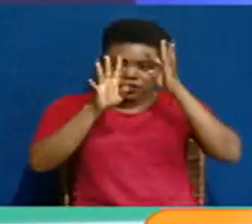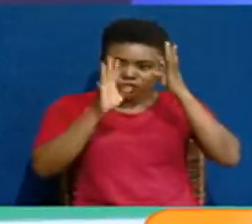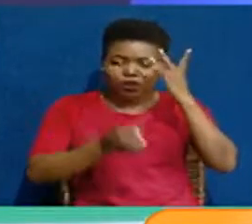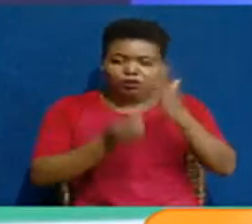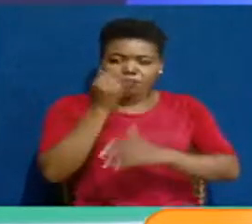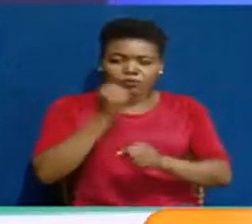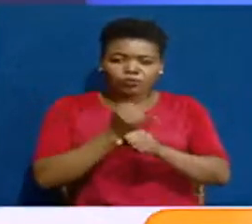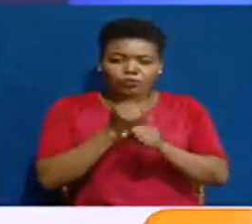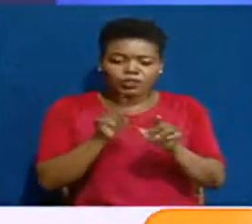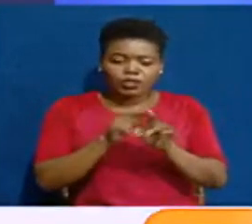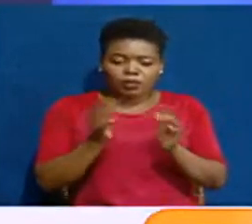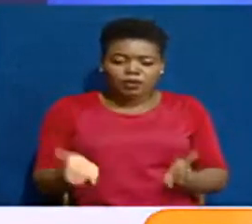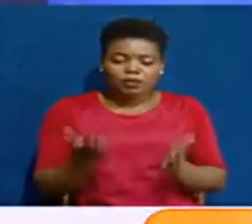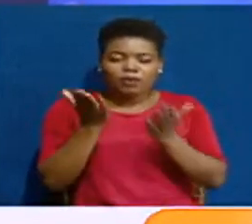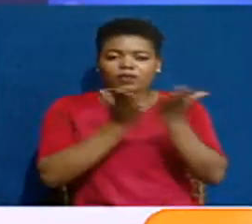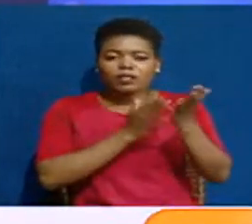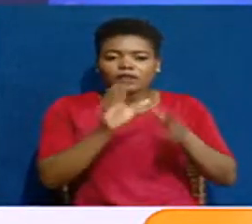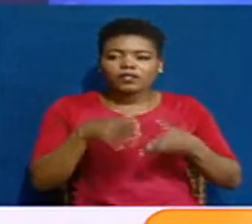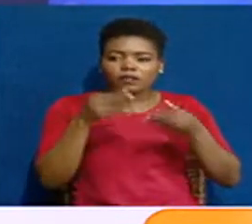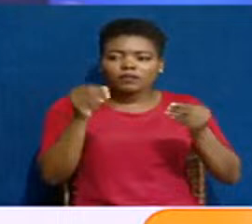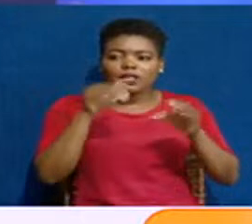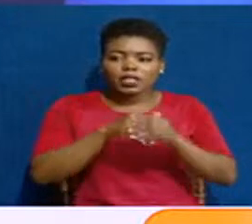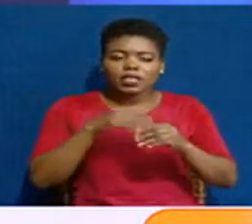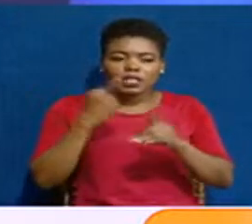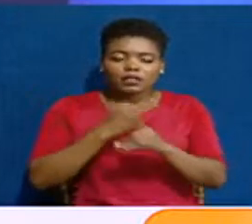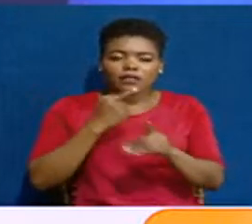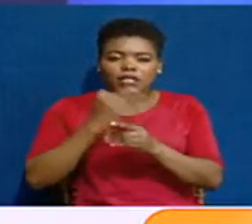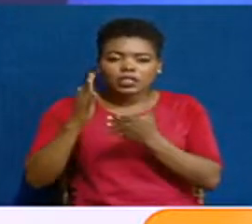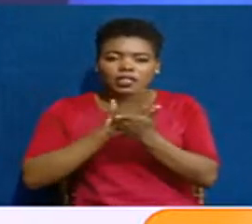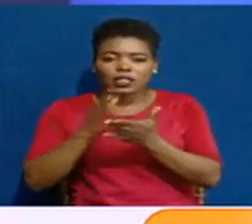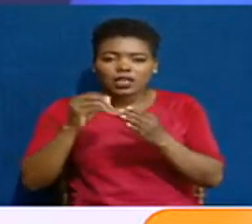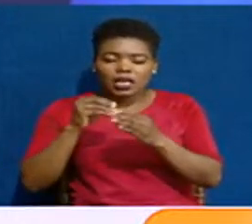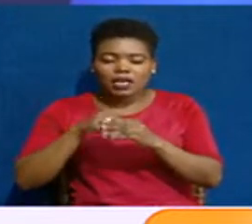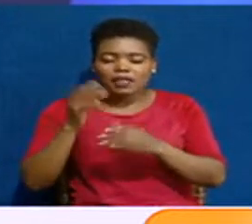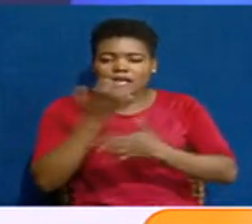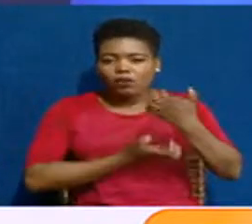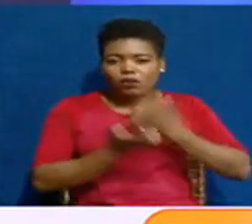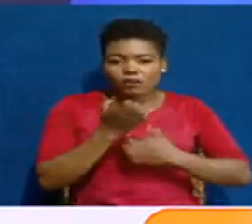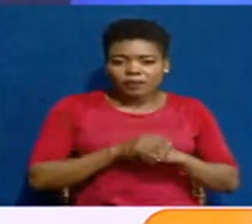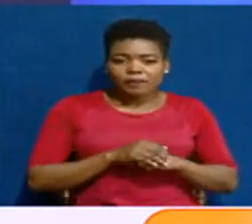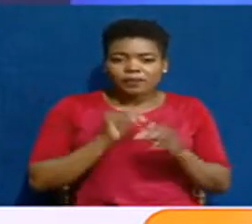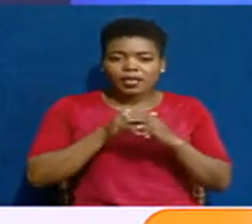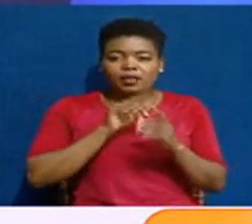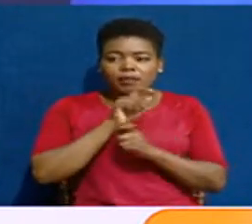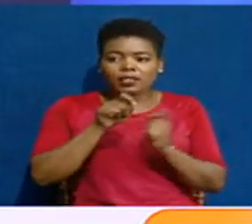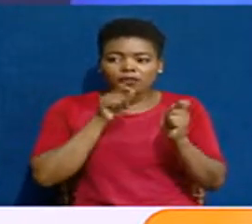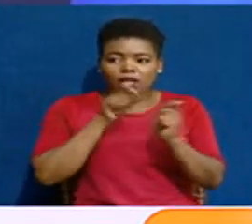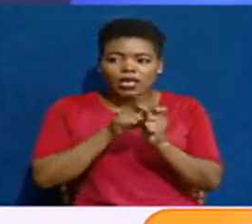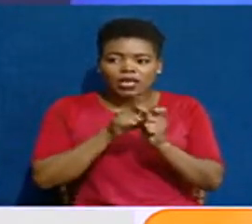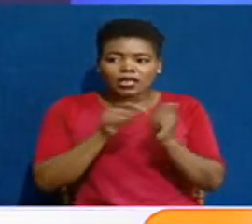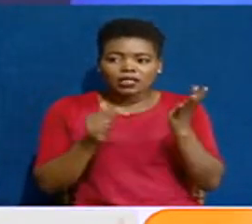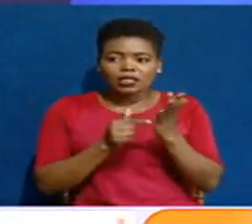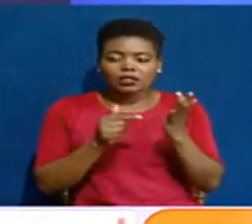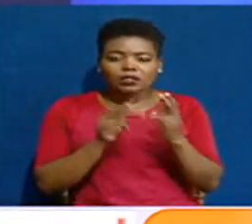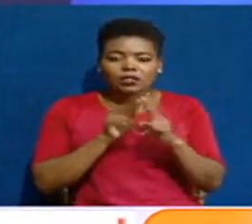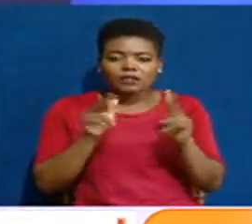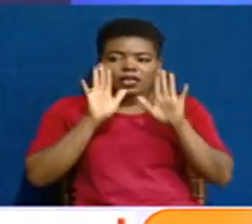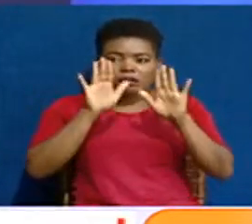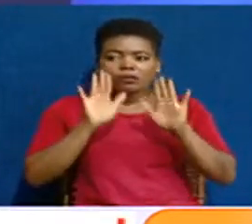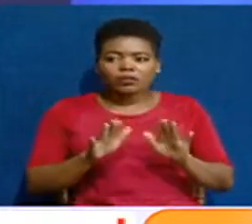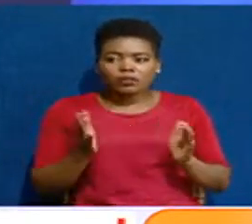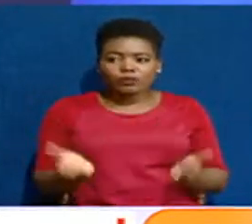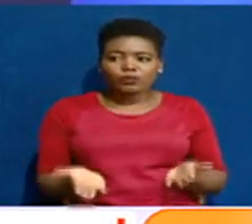and improved service delivery across various sectors of the economy. In particular, digitization is critical to spur the